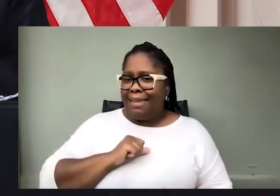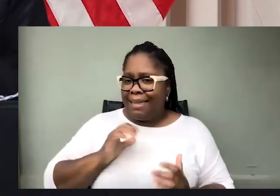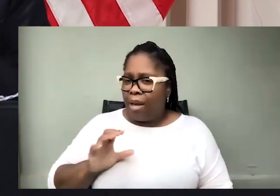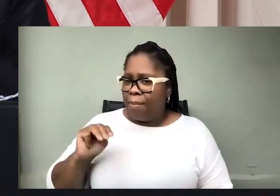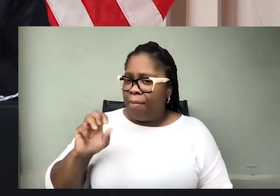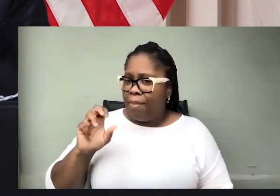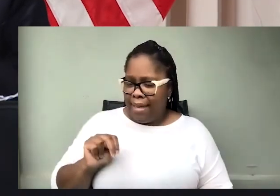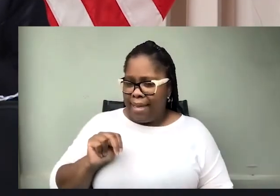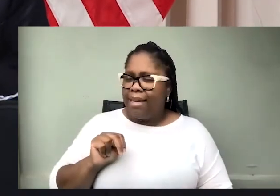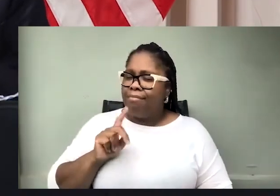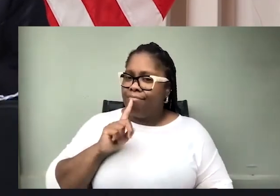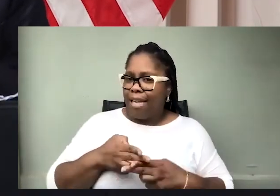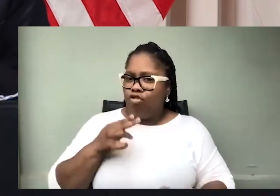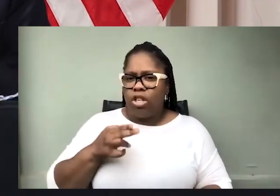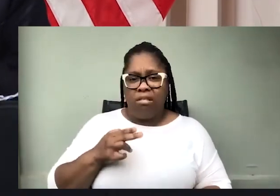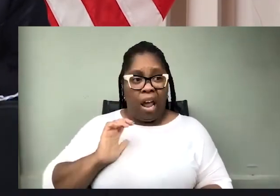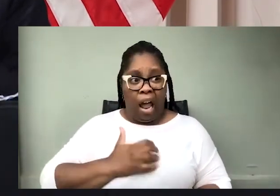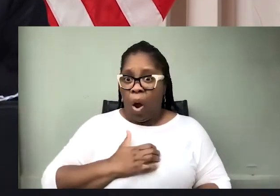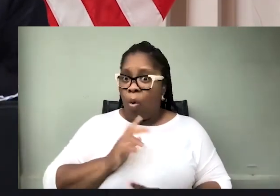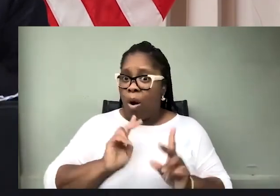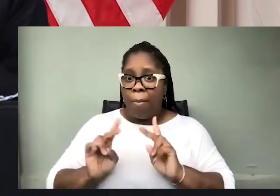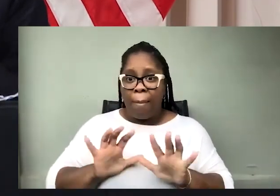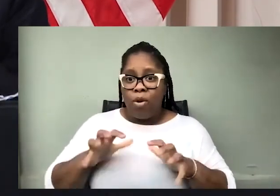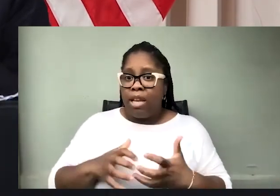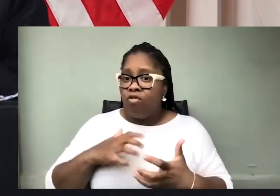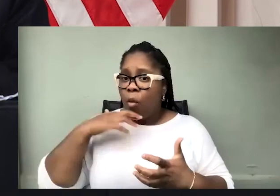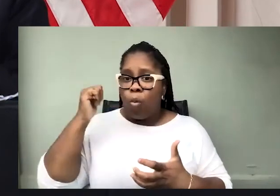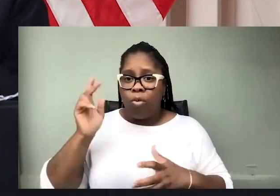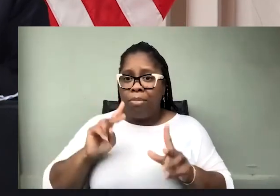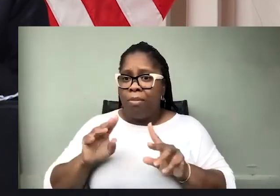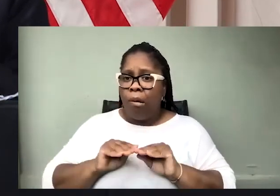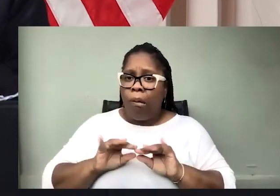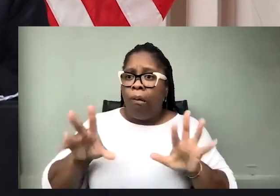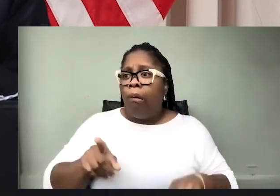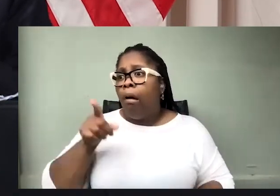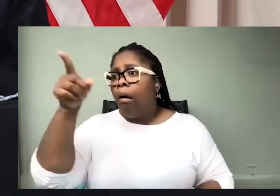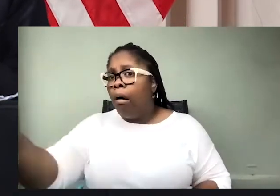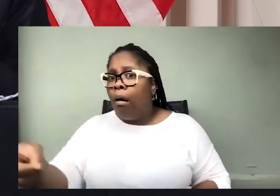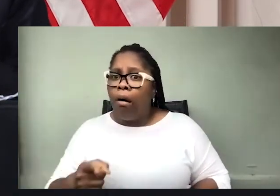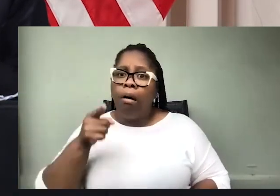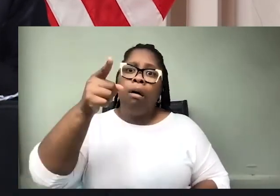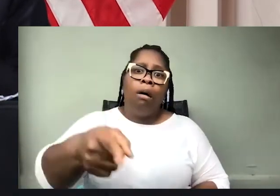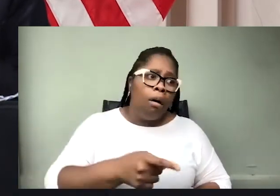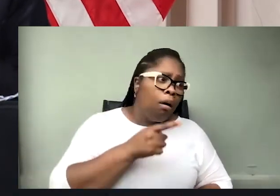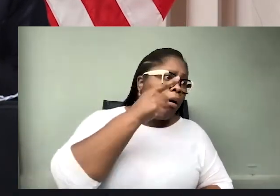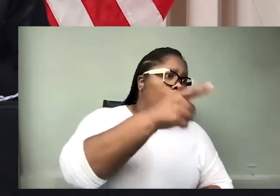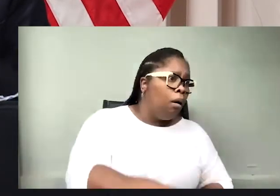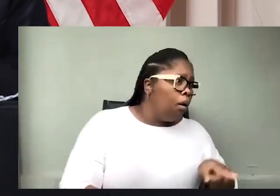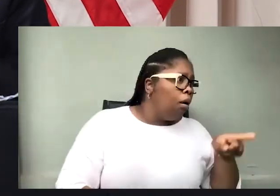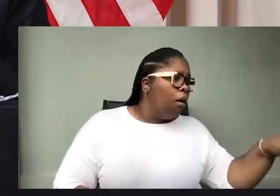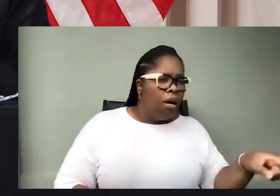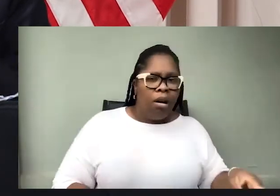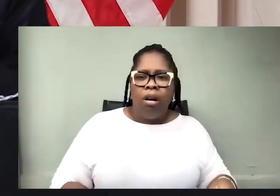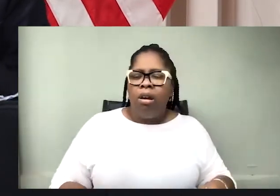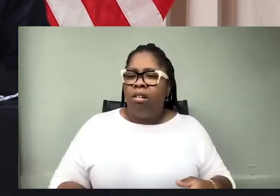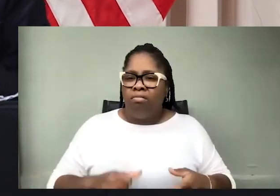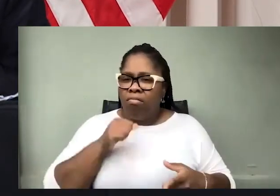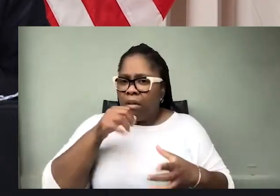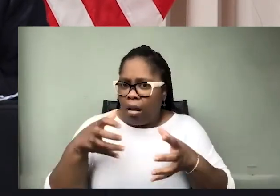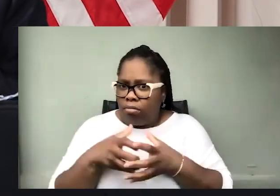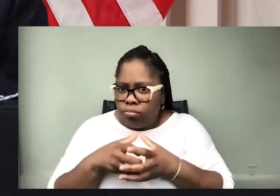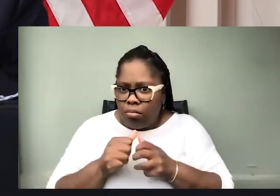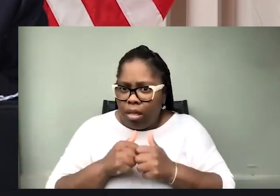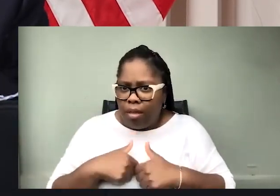out, we have a dispersed population here, and many seniors require in-home care.